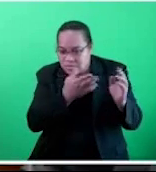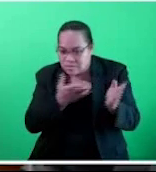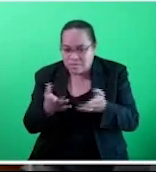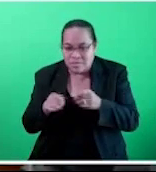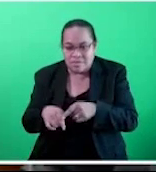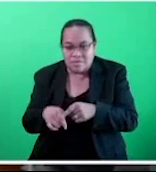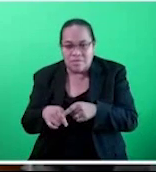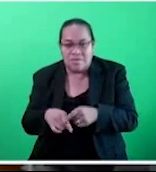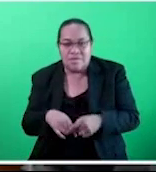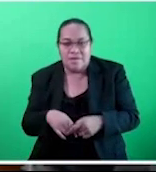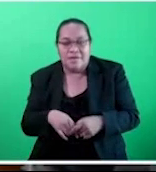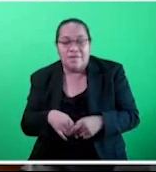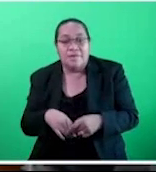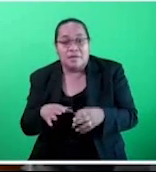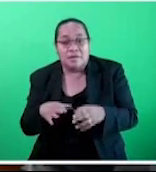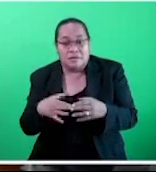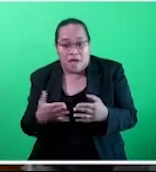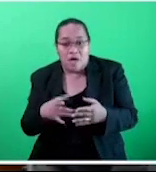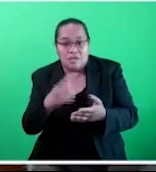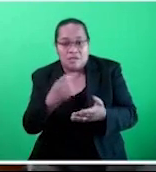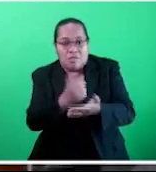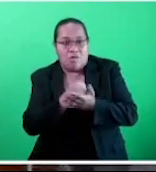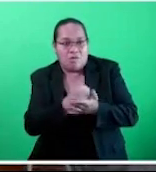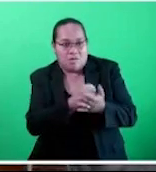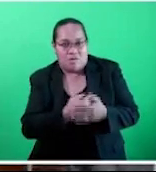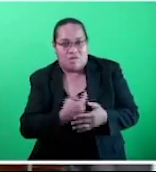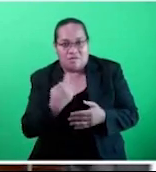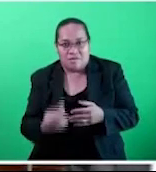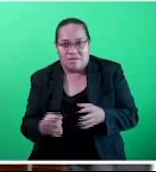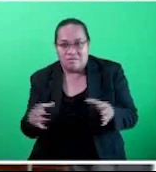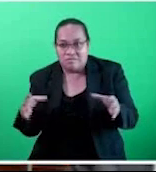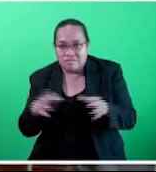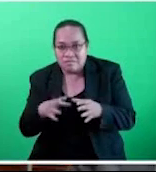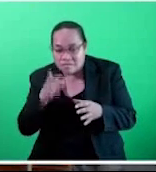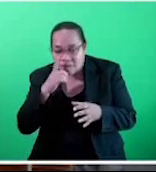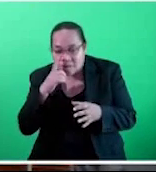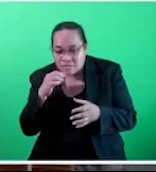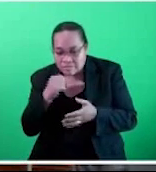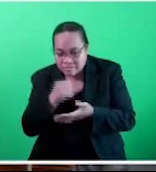Pacific, has been able to draw support on its own in terms of